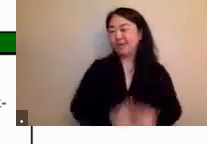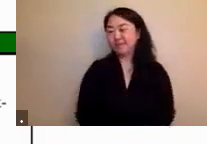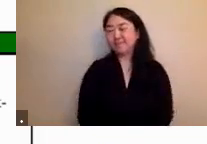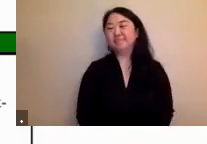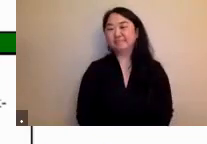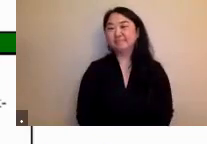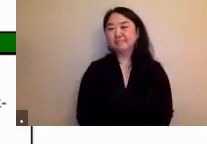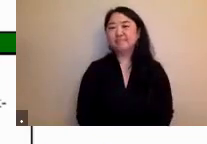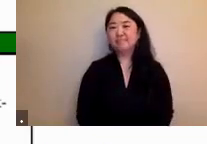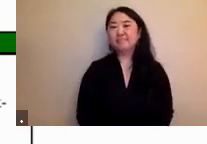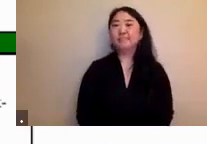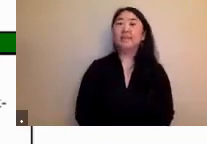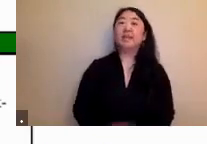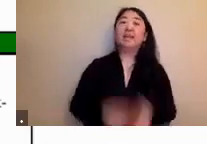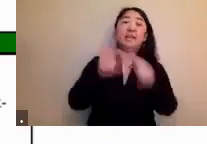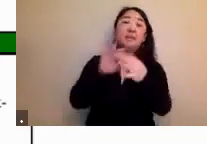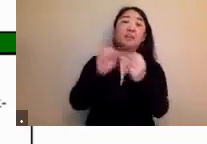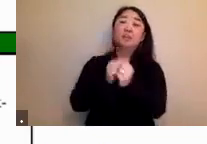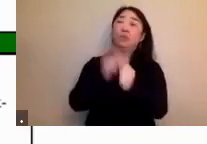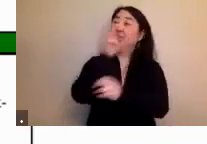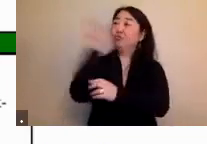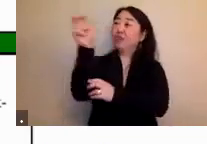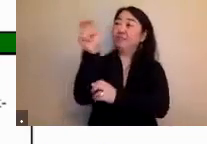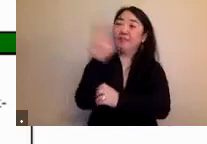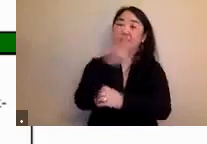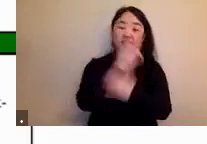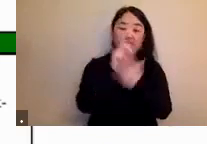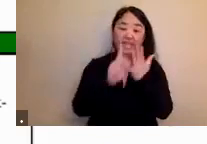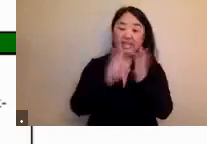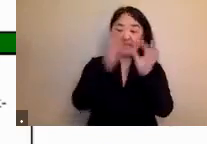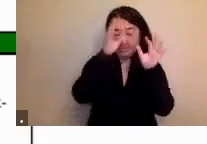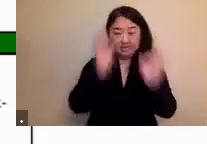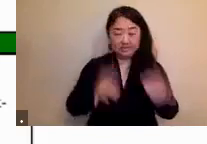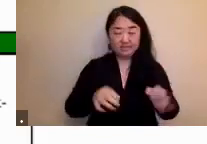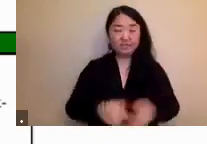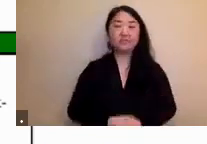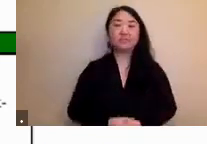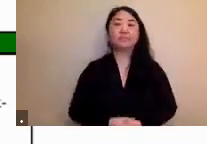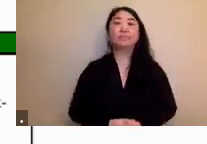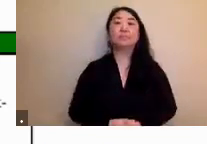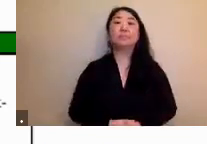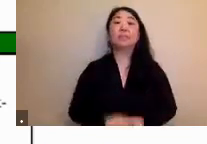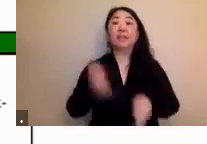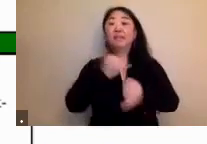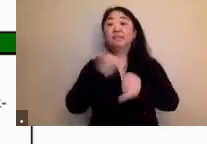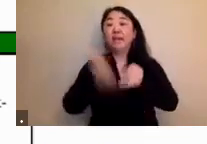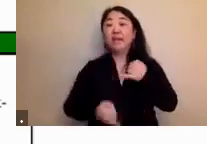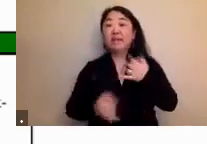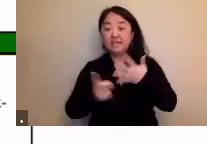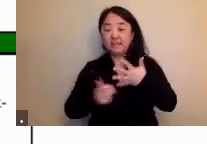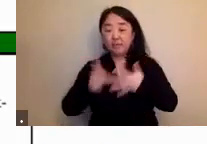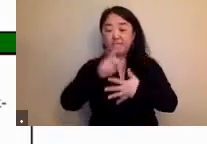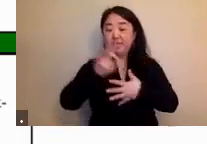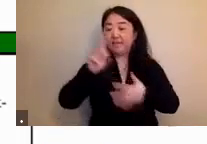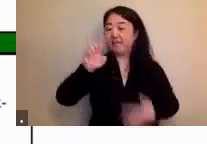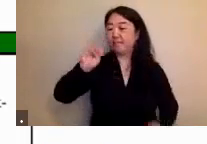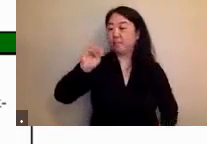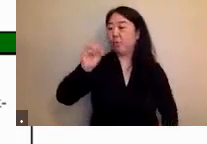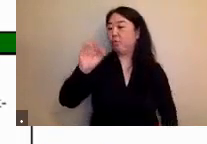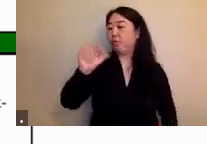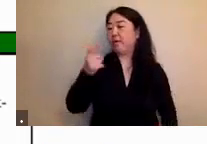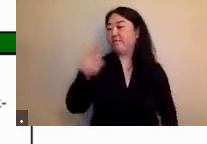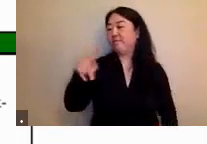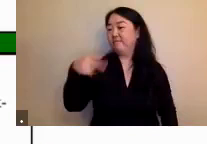with travel and design decisions. And then finally, demographics, income class,